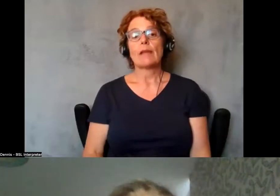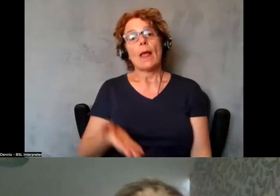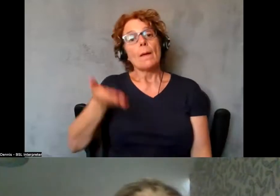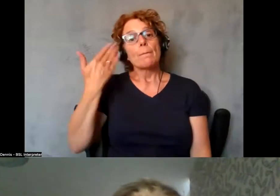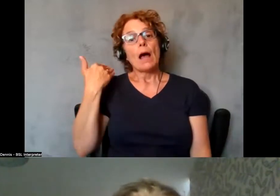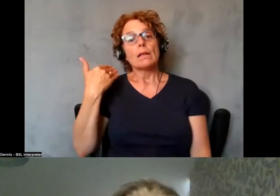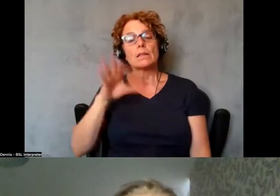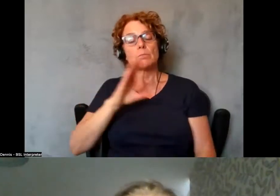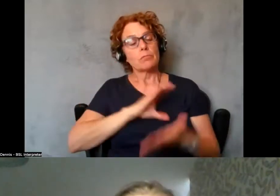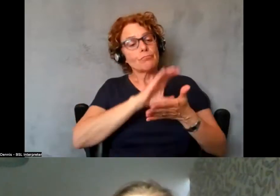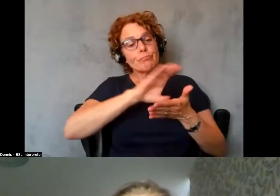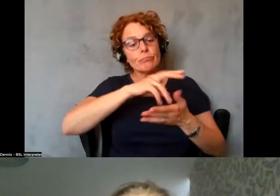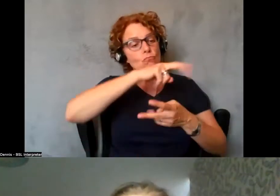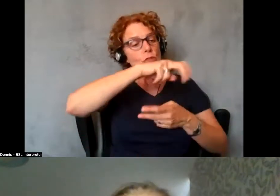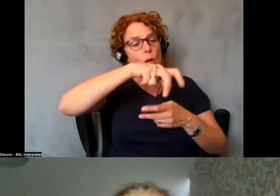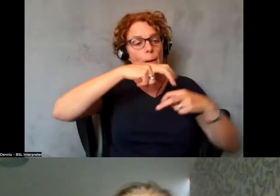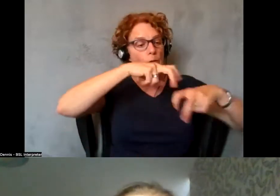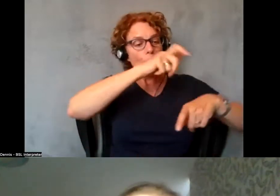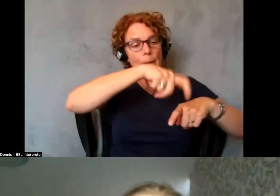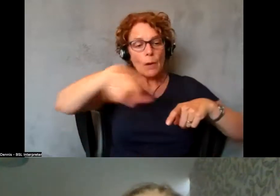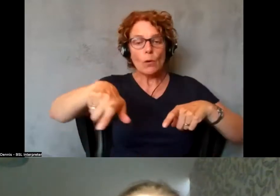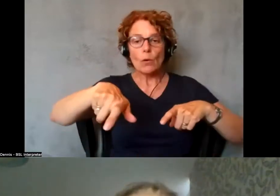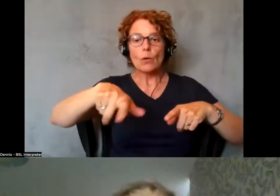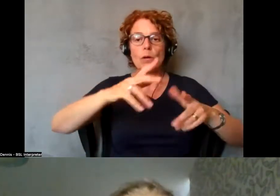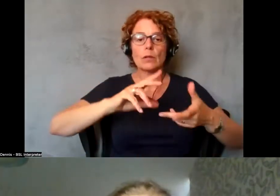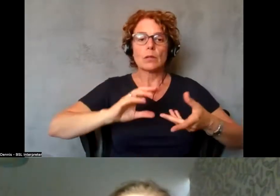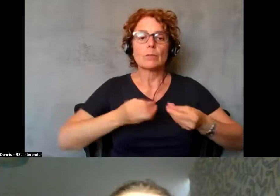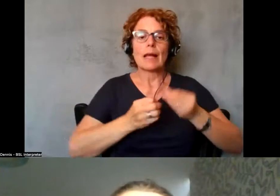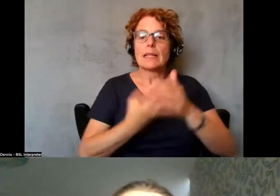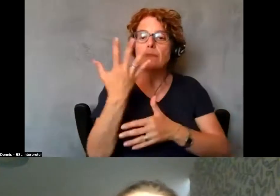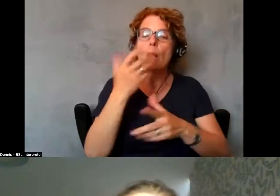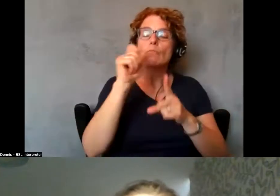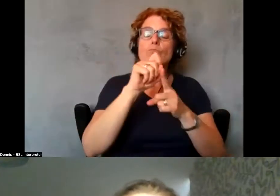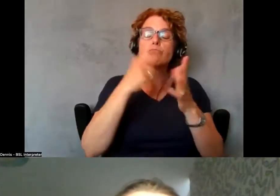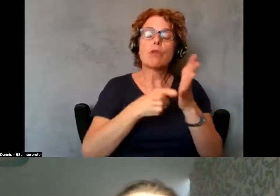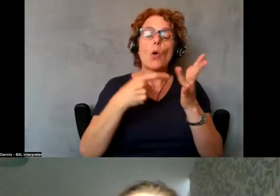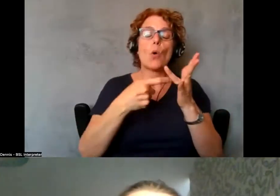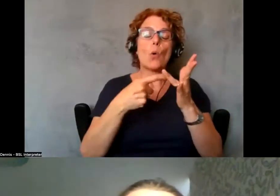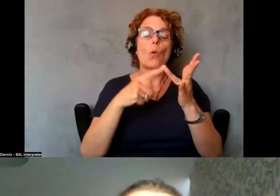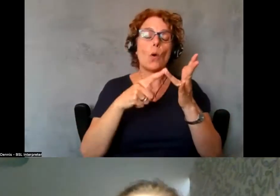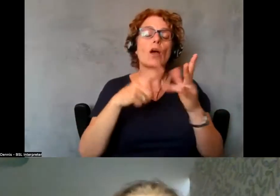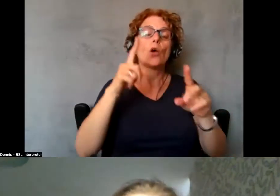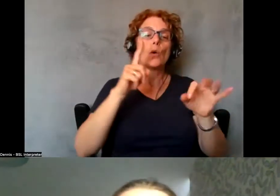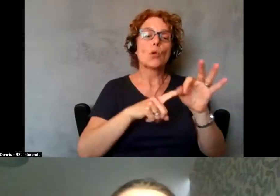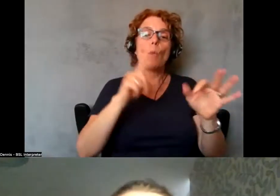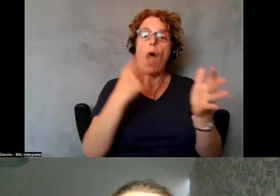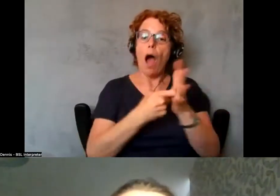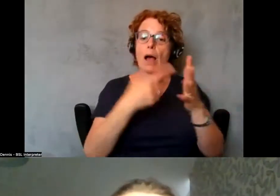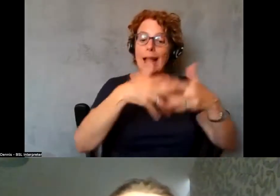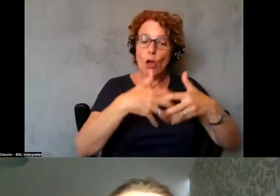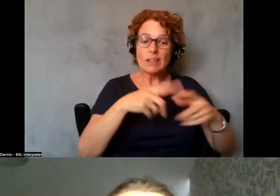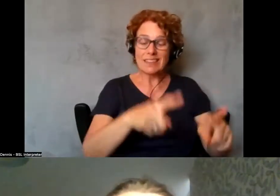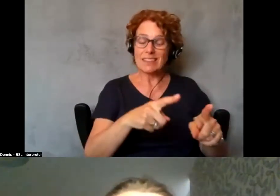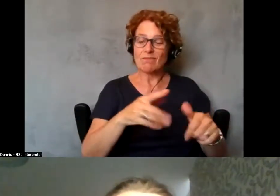funded researchers who've contributed to the development of the ProQR technology, and that's obviously, that was originally developed